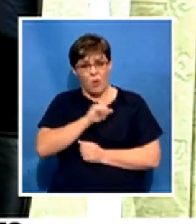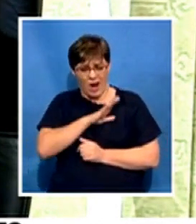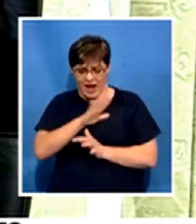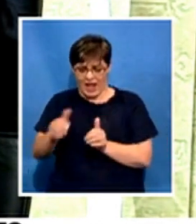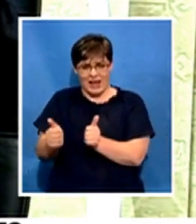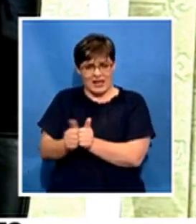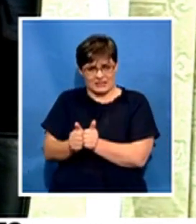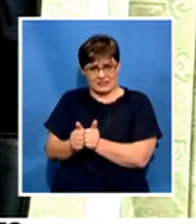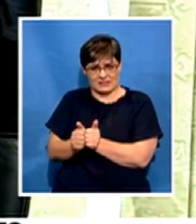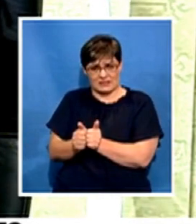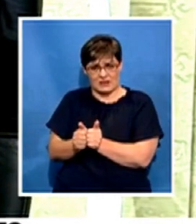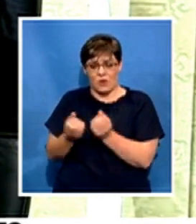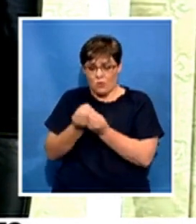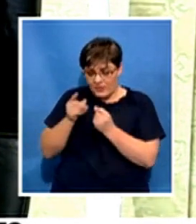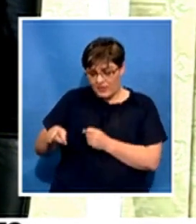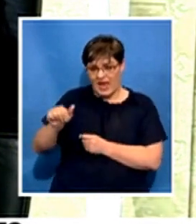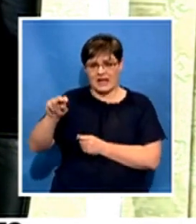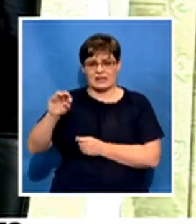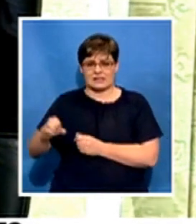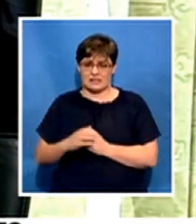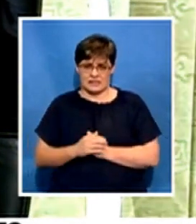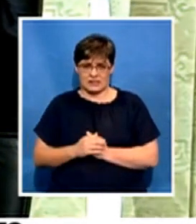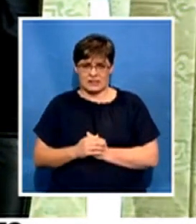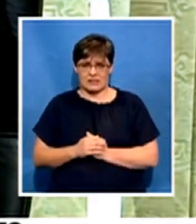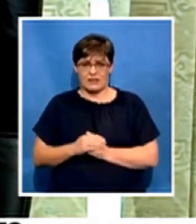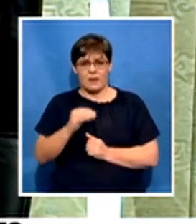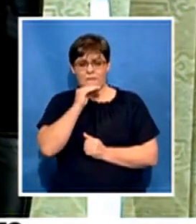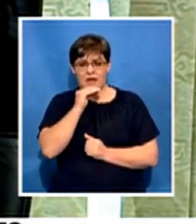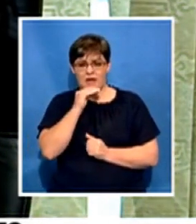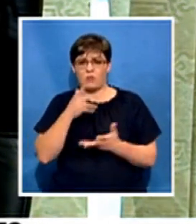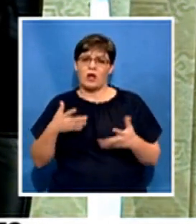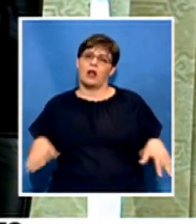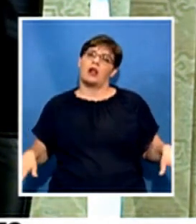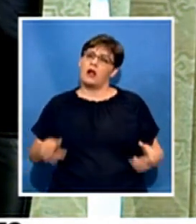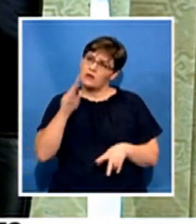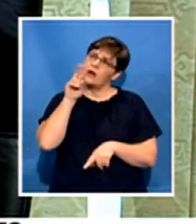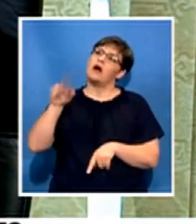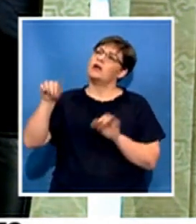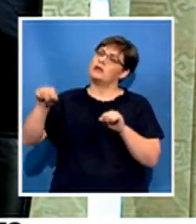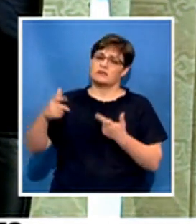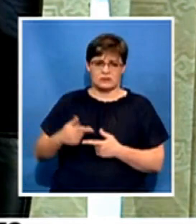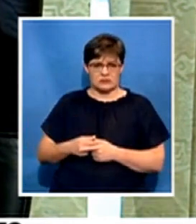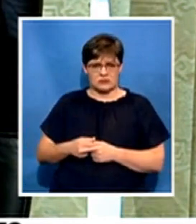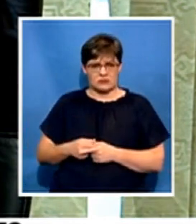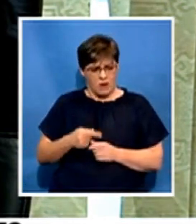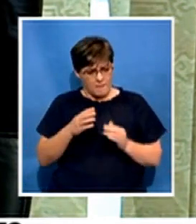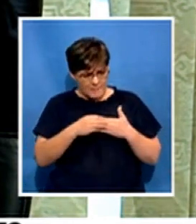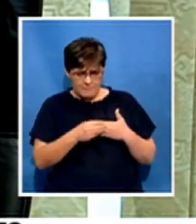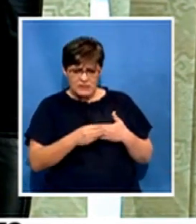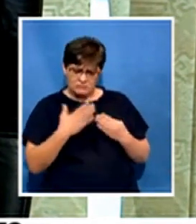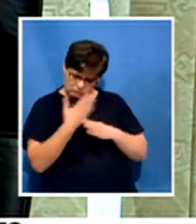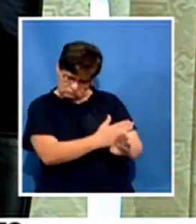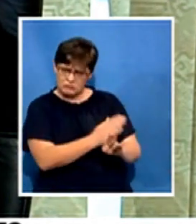does not make us to be paralyzed on defending our members. We're in alliance with the